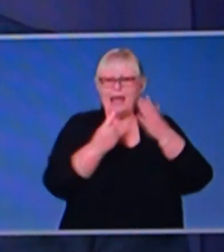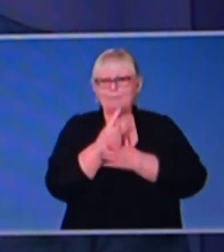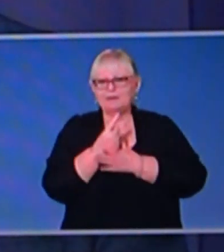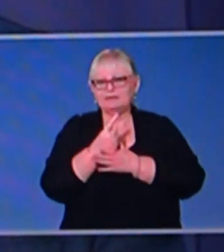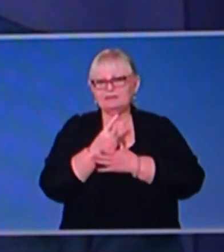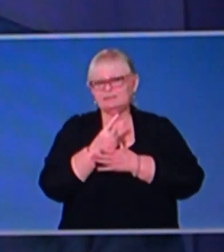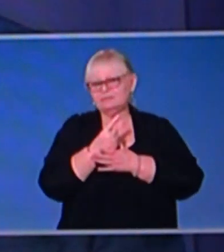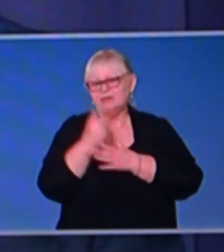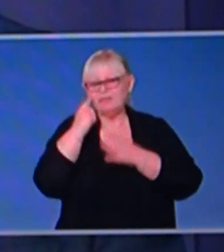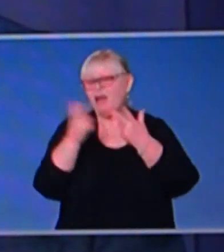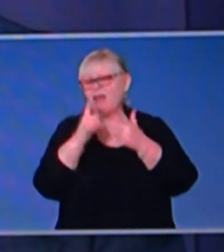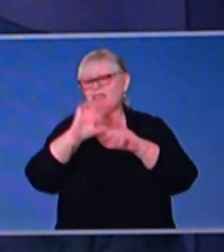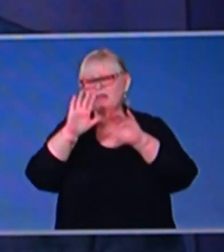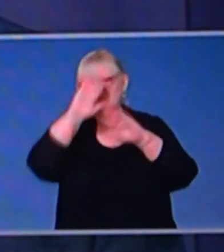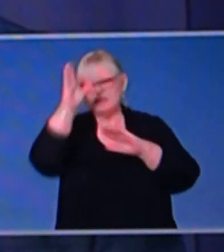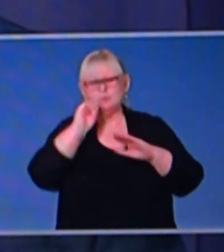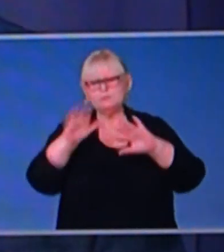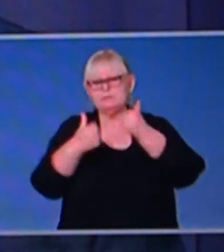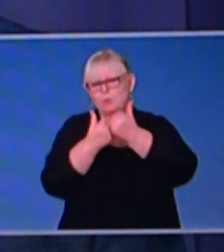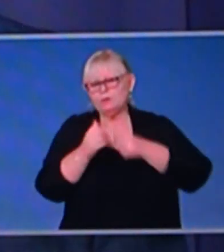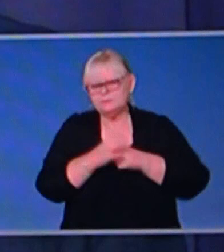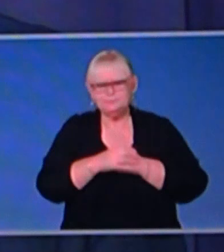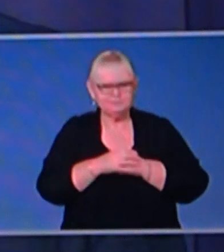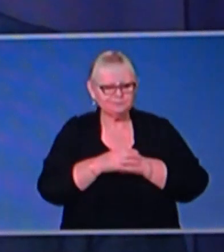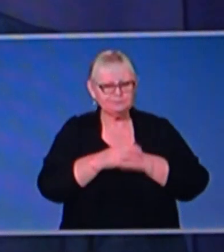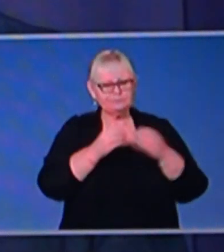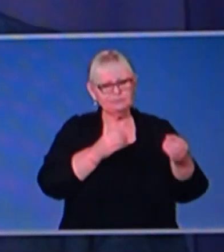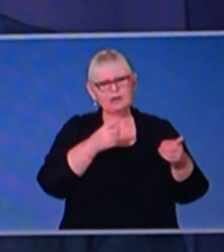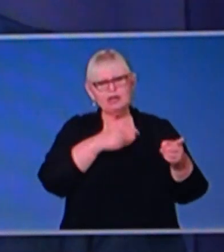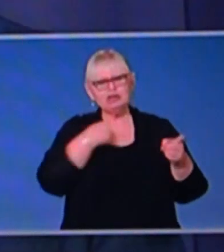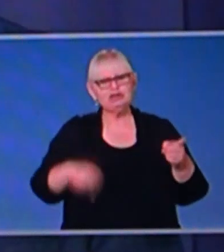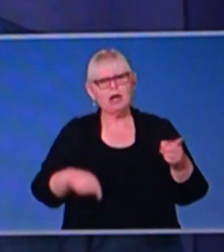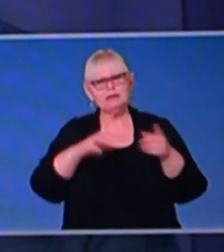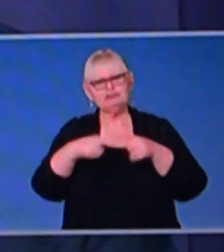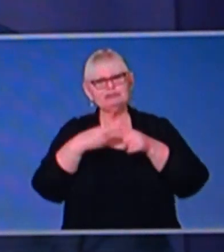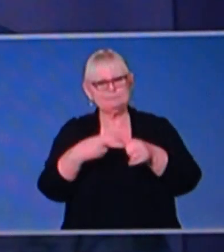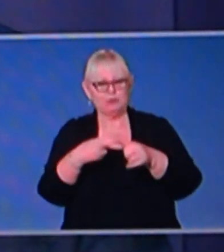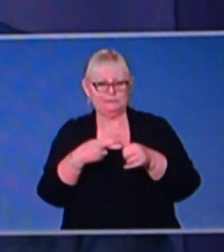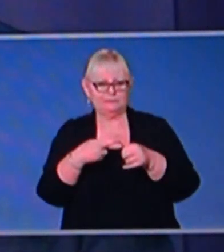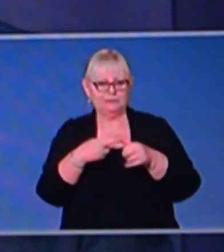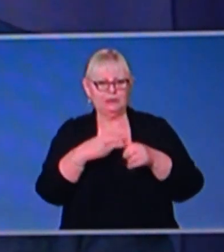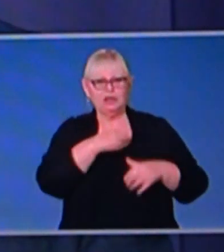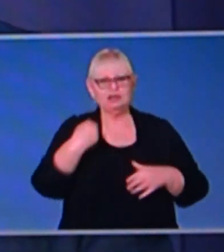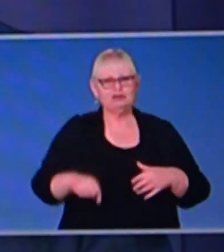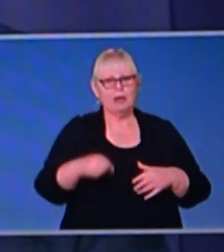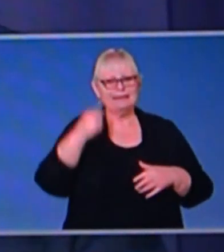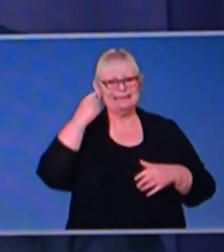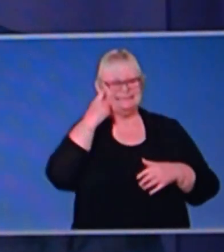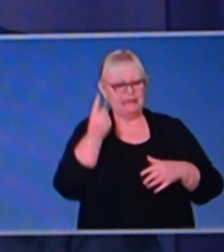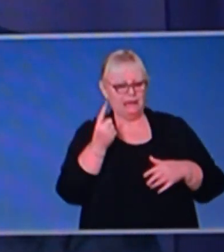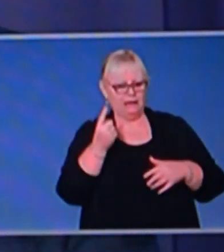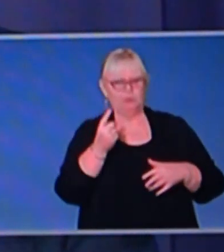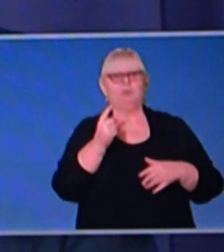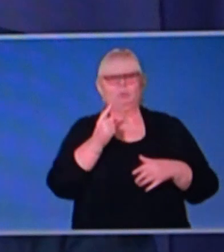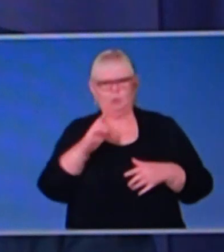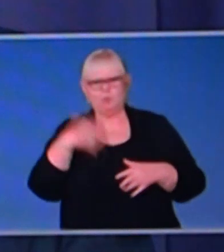seen in that light around the world. So in terms of China's response, though, I mean, they don't see these as ordinary comments. They're